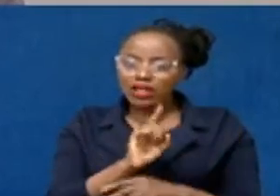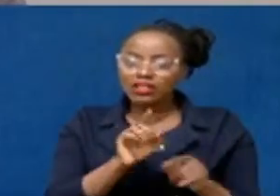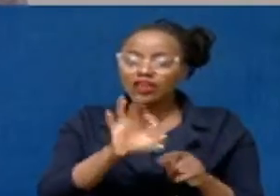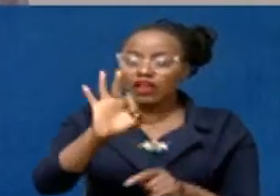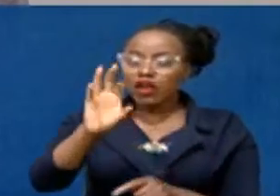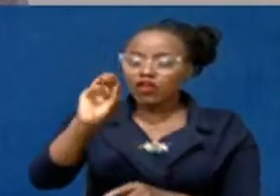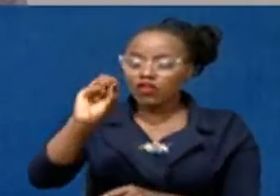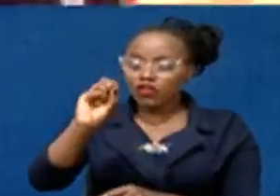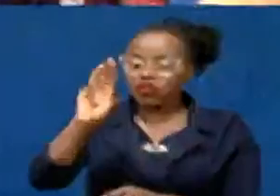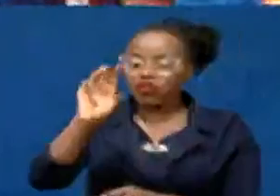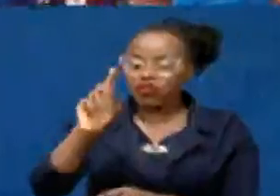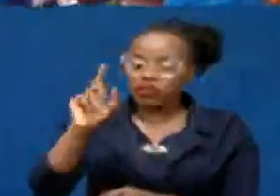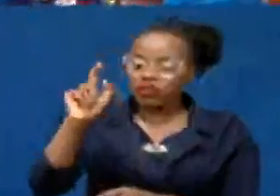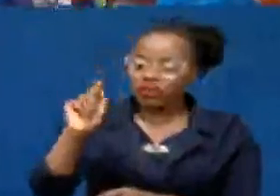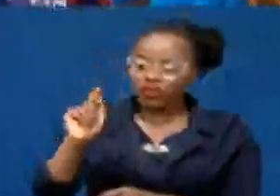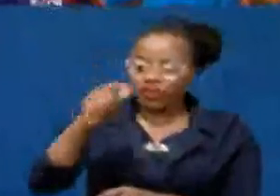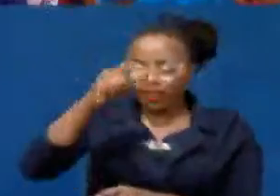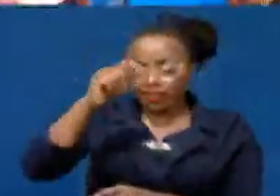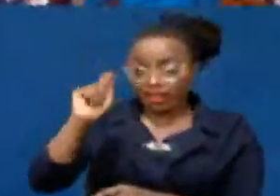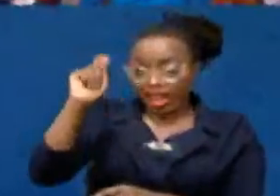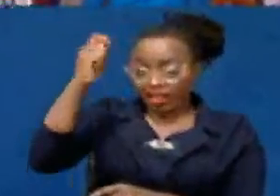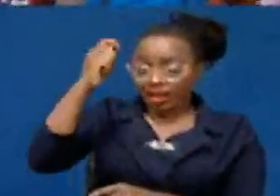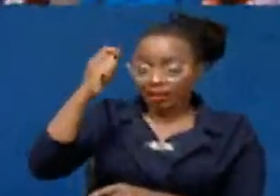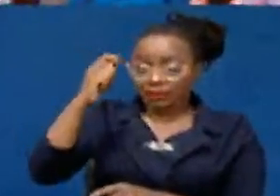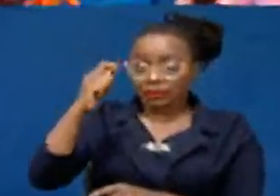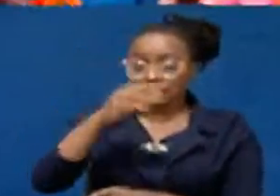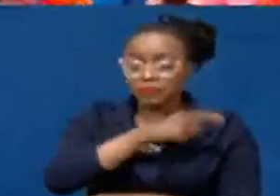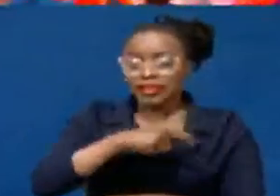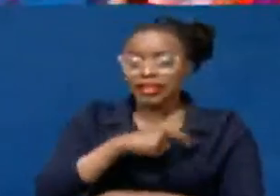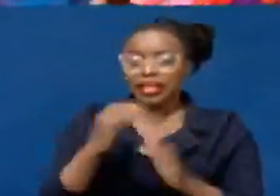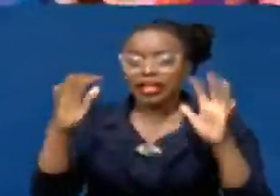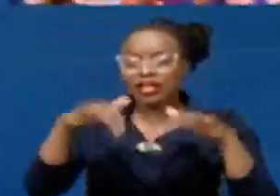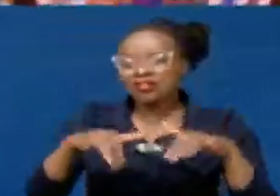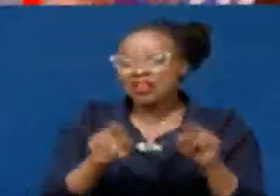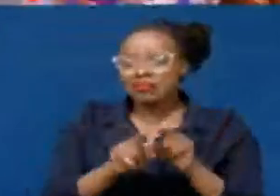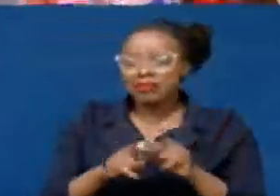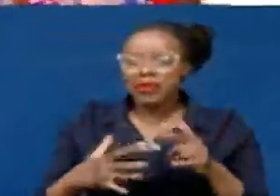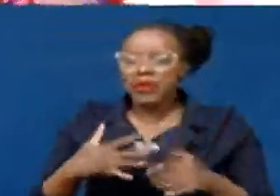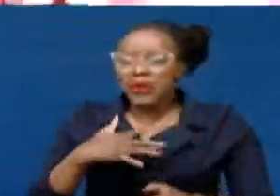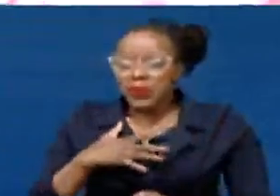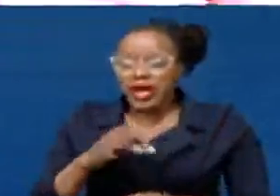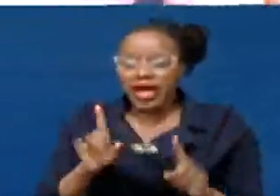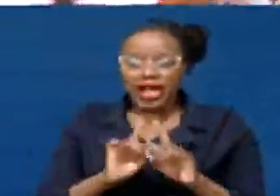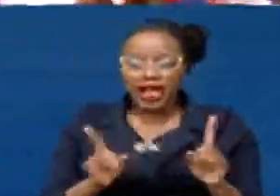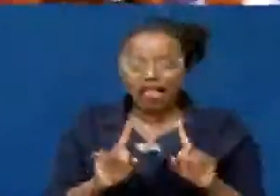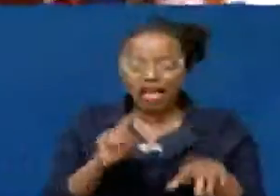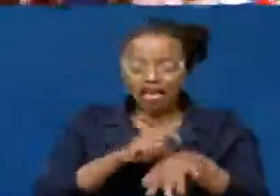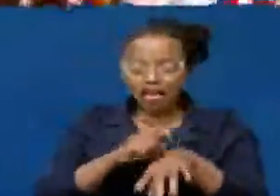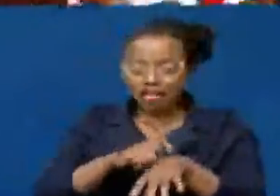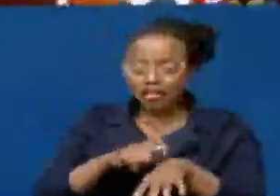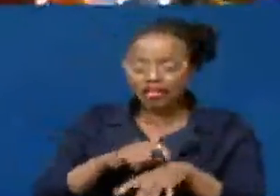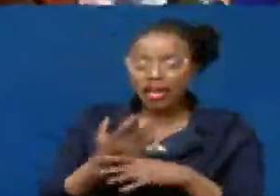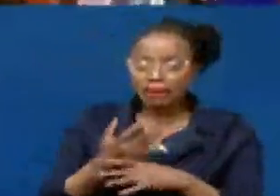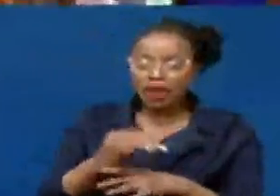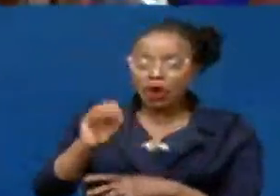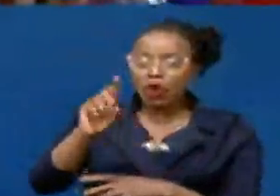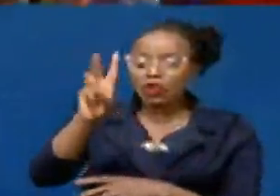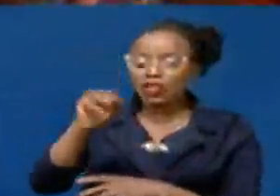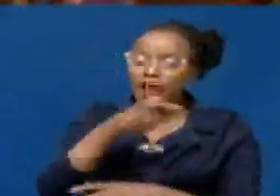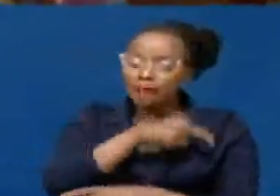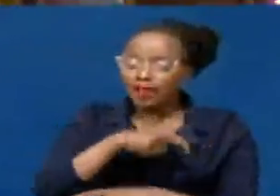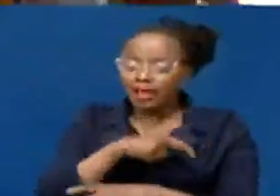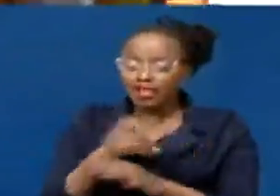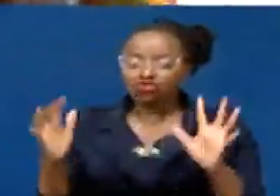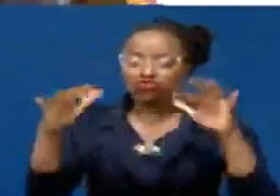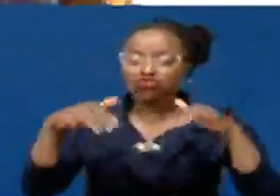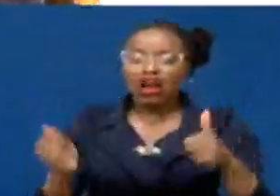Ford Kenya Delegates Conference. And don't hold your breath. Even when the ODM National Delegates Conference